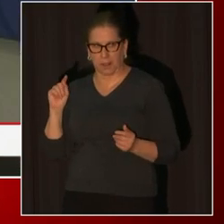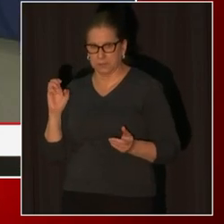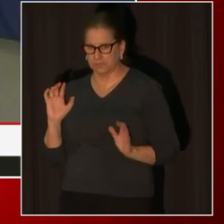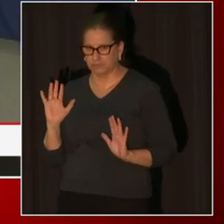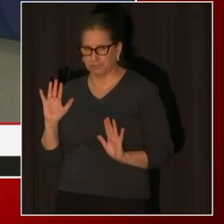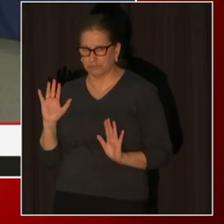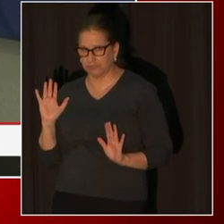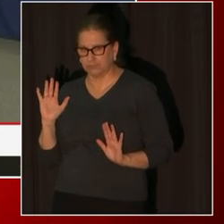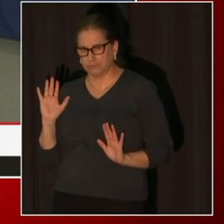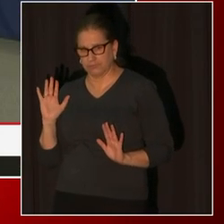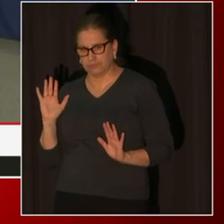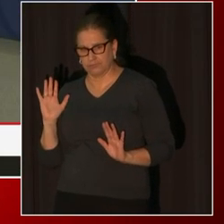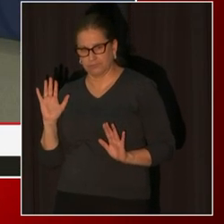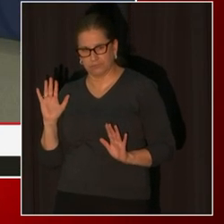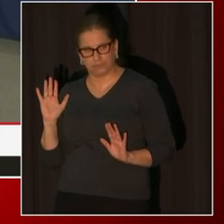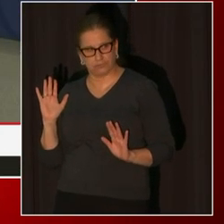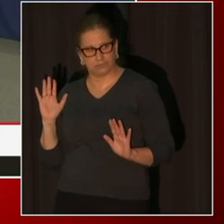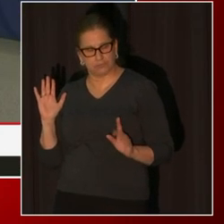Non-budget questions.